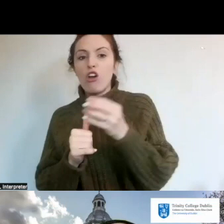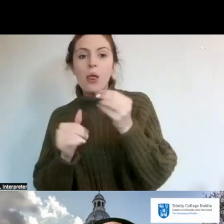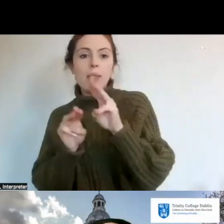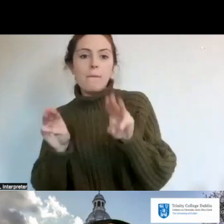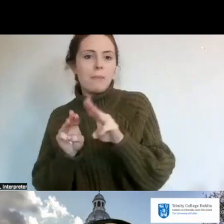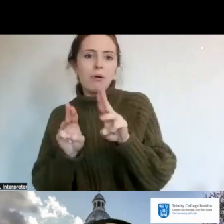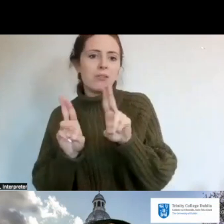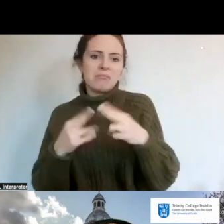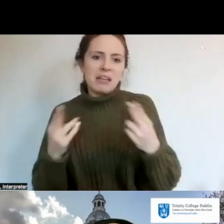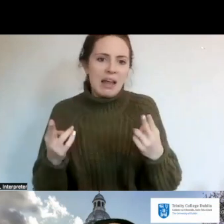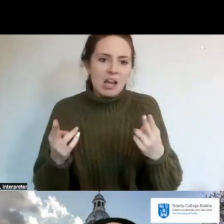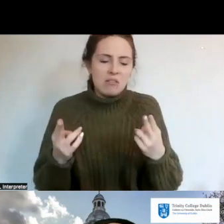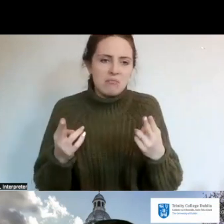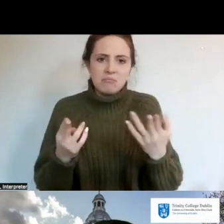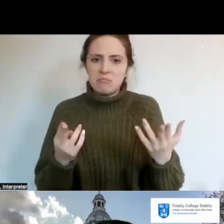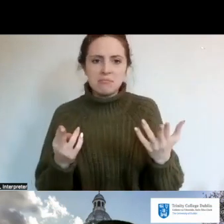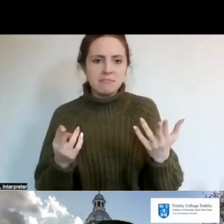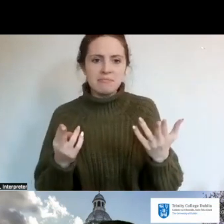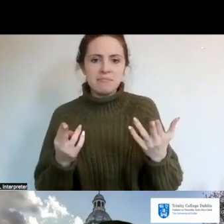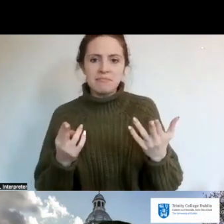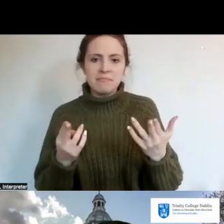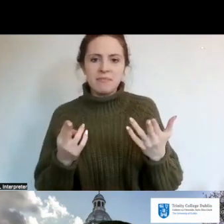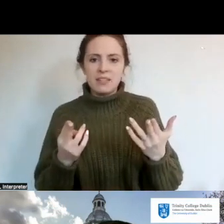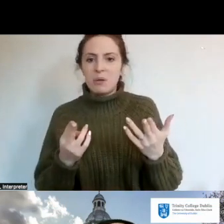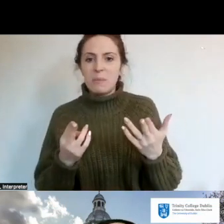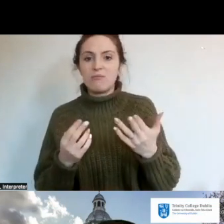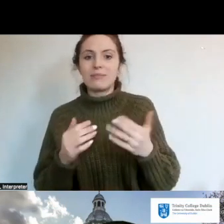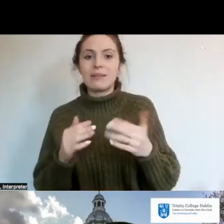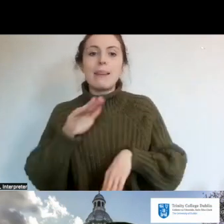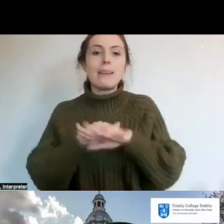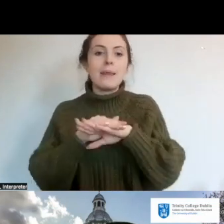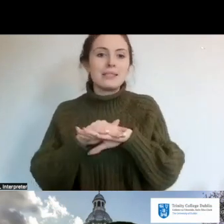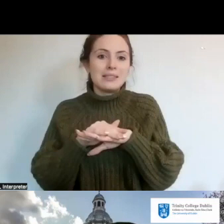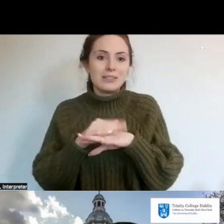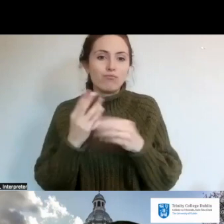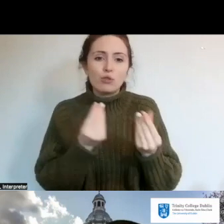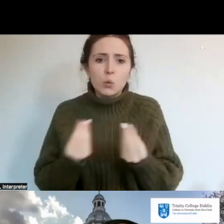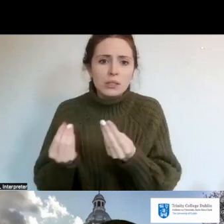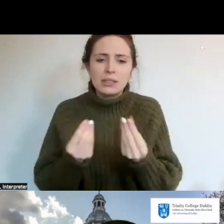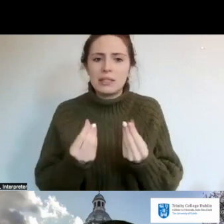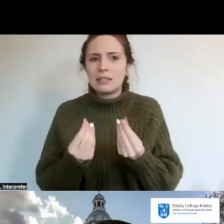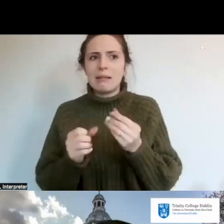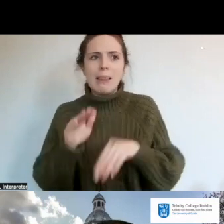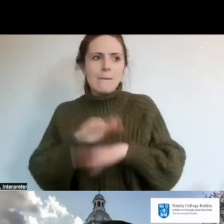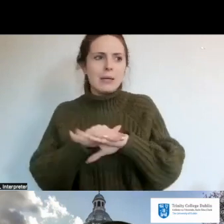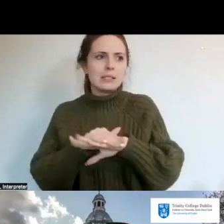receive that service because there's only a number of places available or a number of resources available, and that has to be